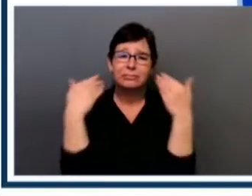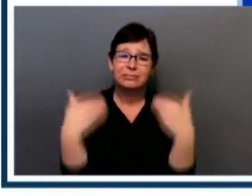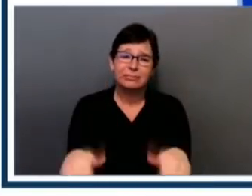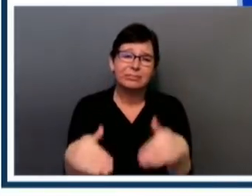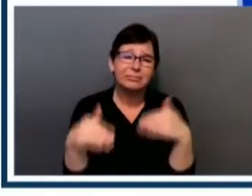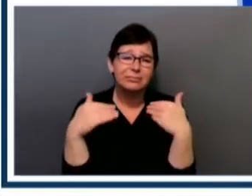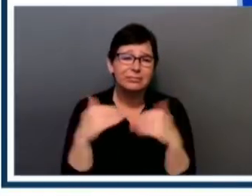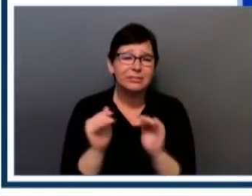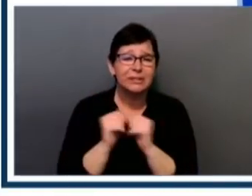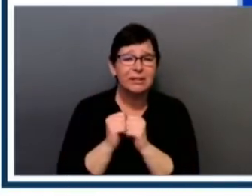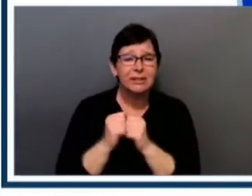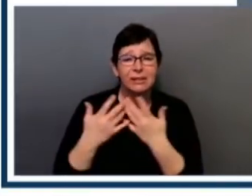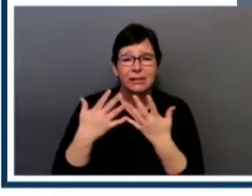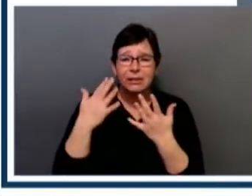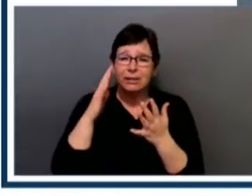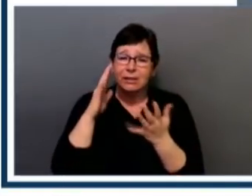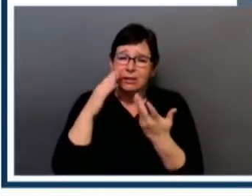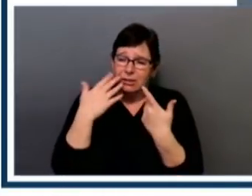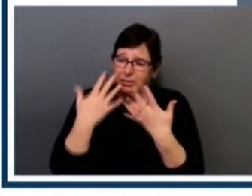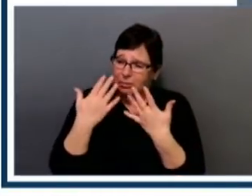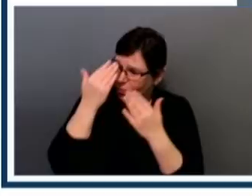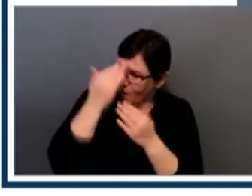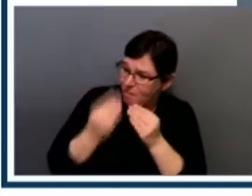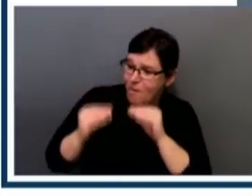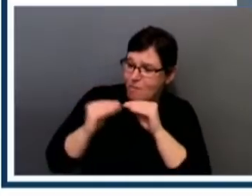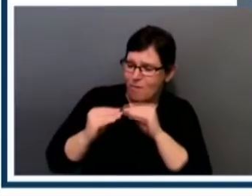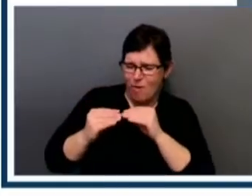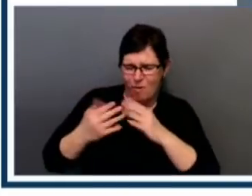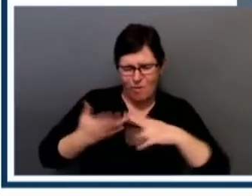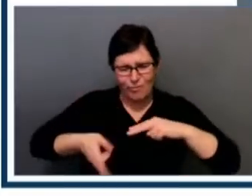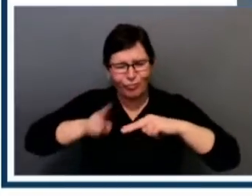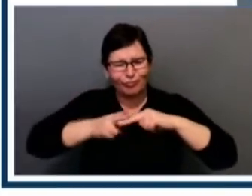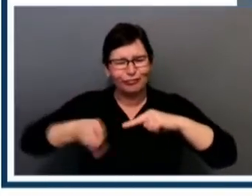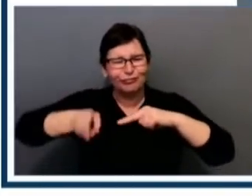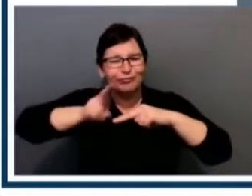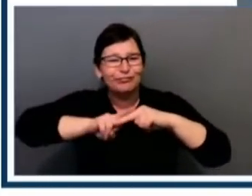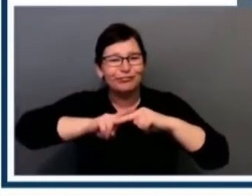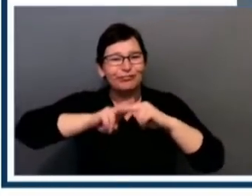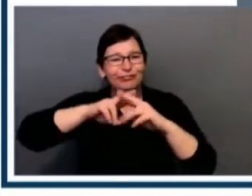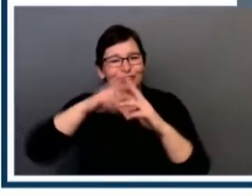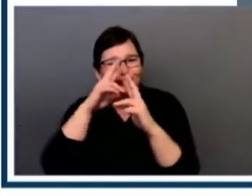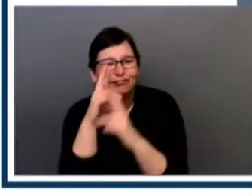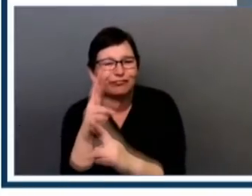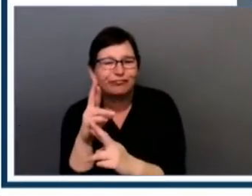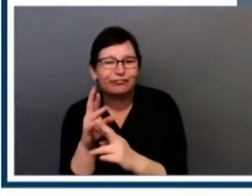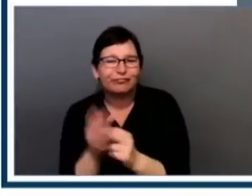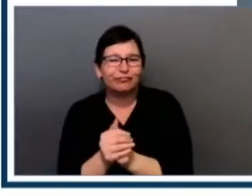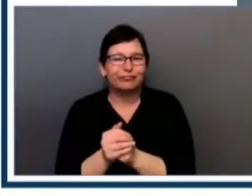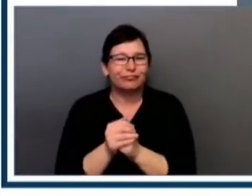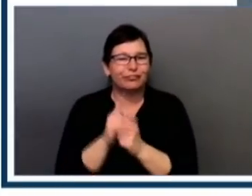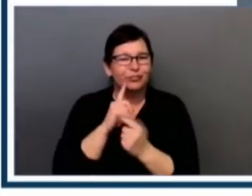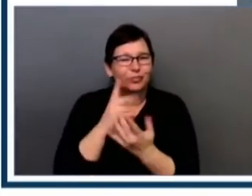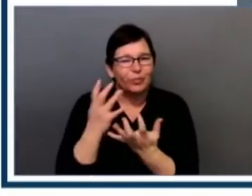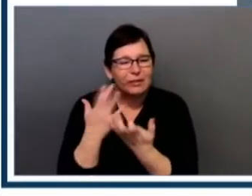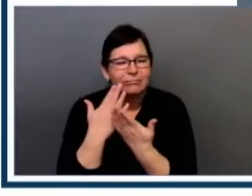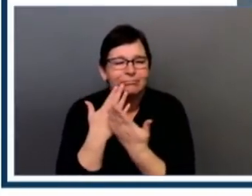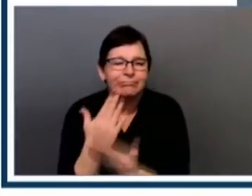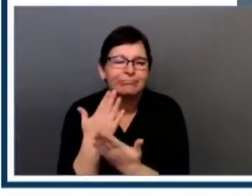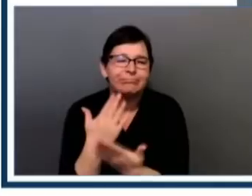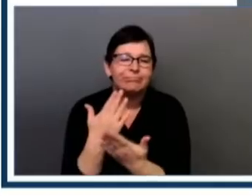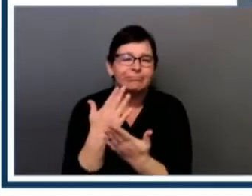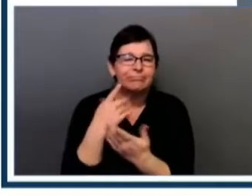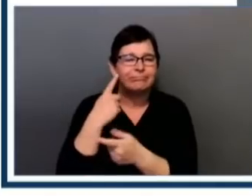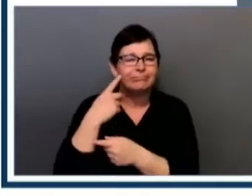that. And I do want to thank you for taking it easy on your third premier on this journey. Call the last couple of months easy,